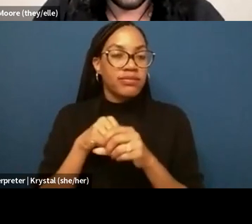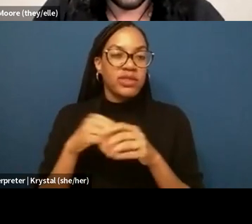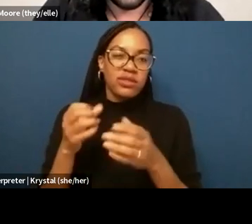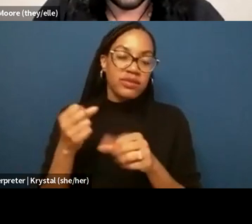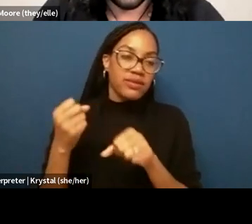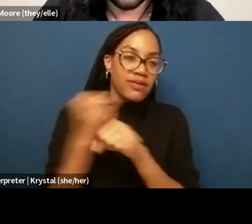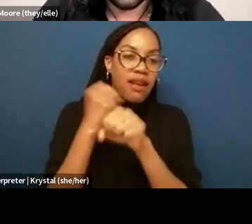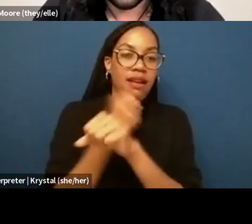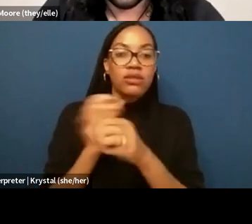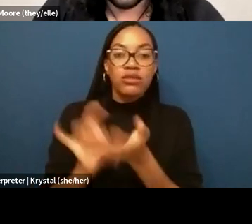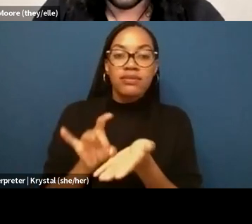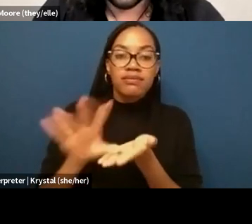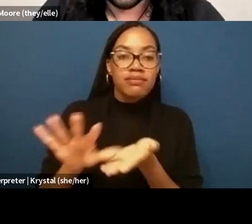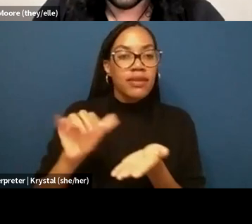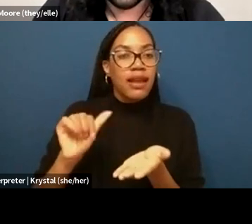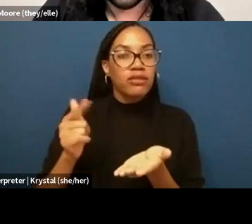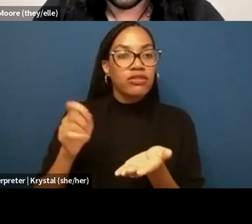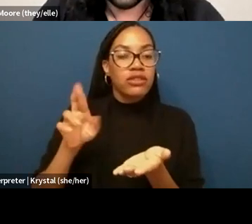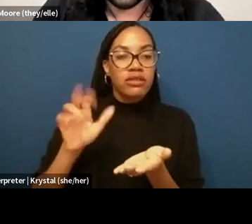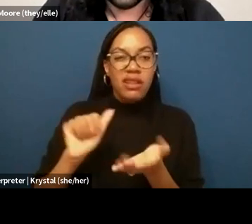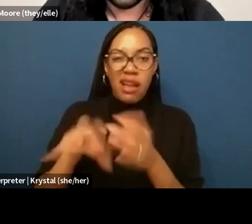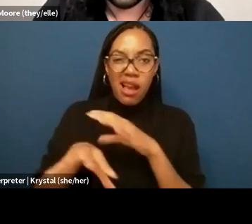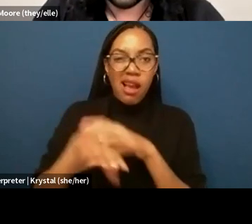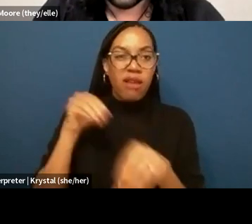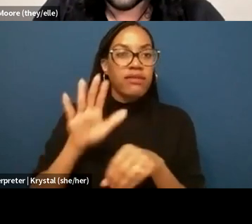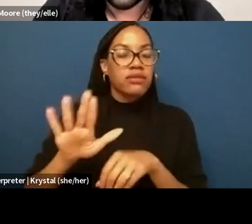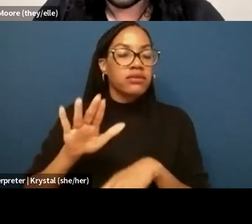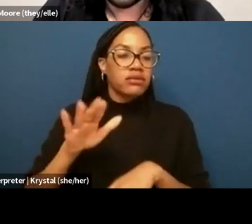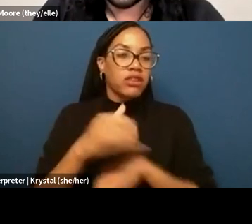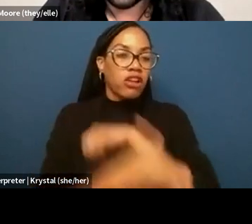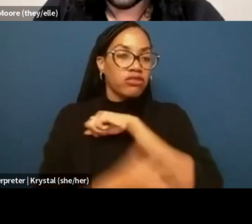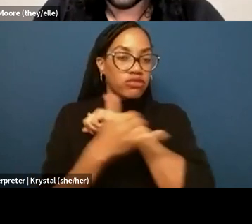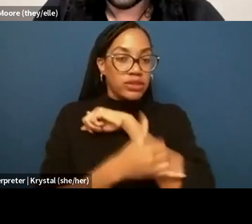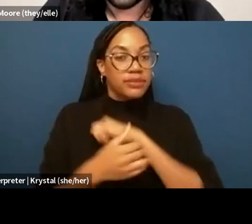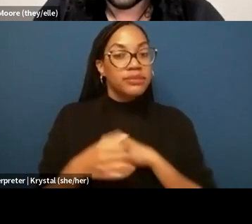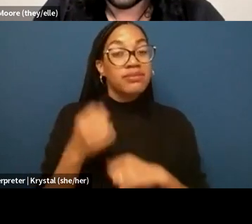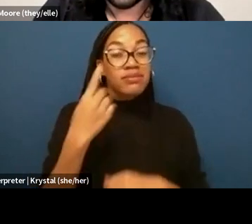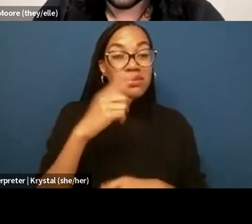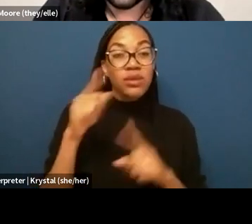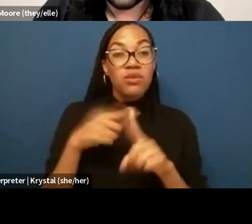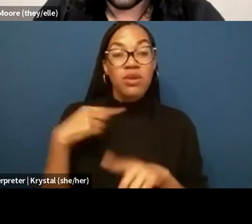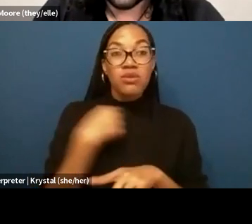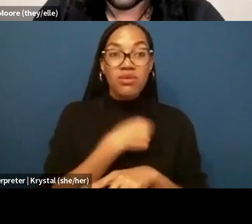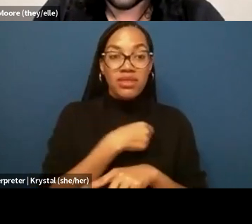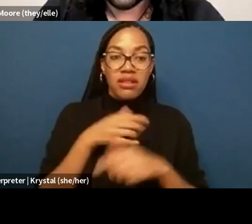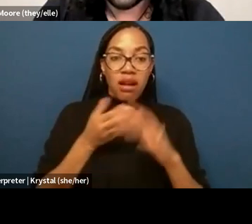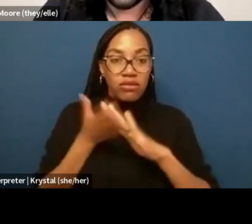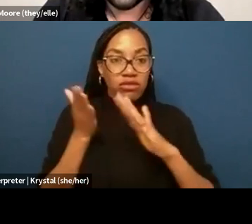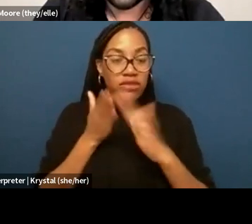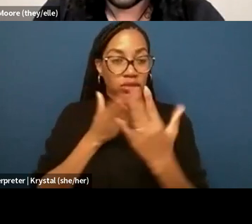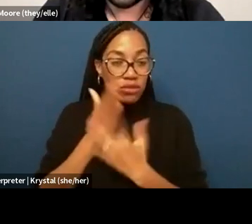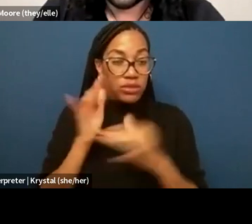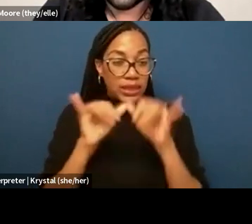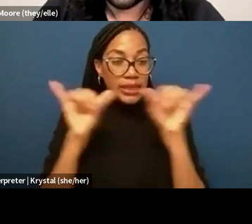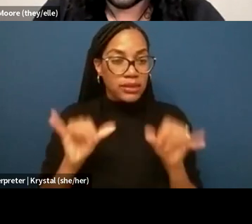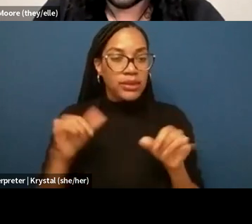because sometimes when folks are operating within the system, we get lied to through stories about,